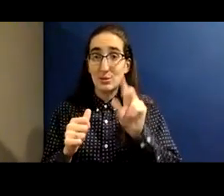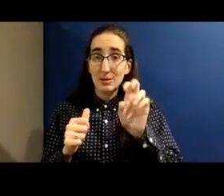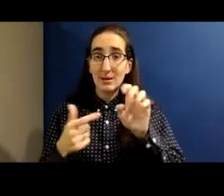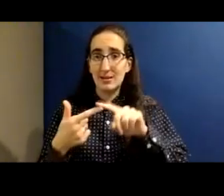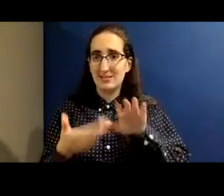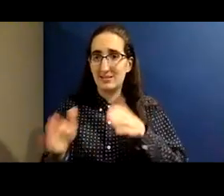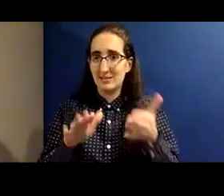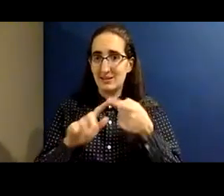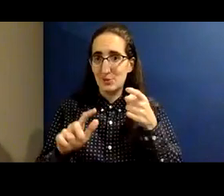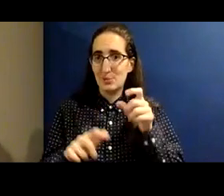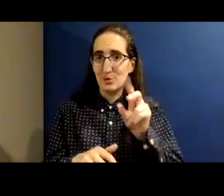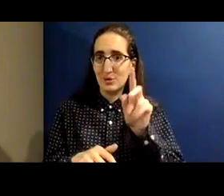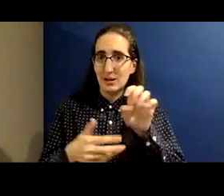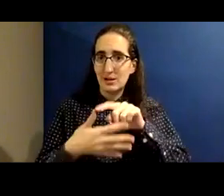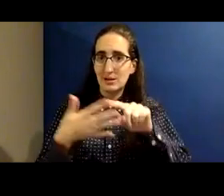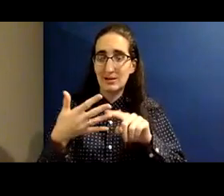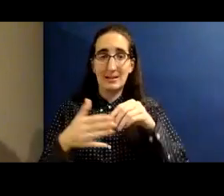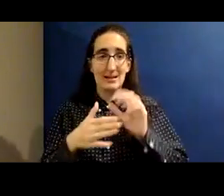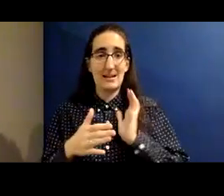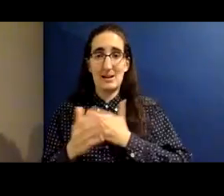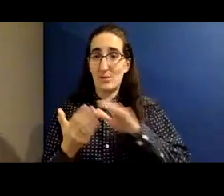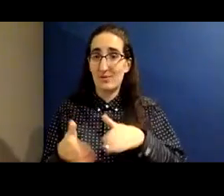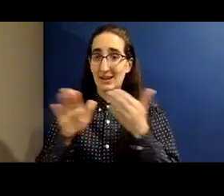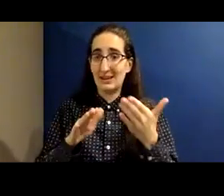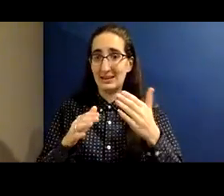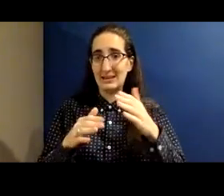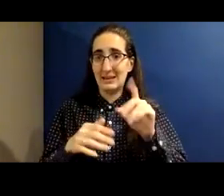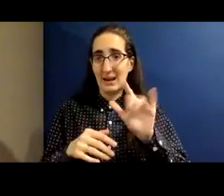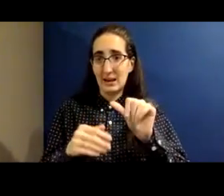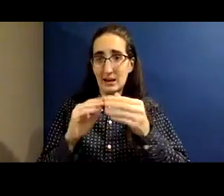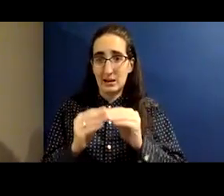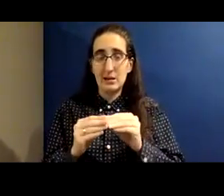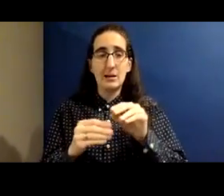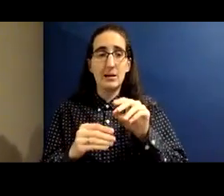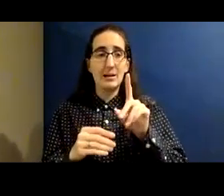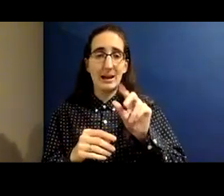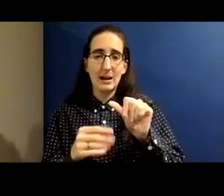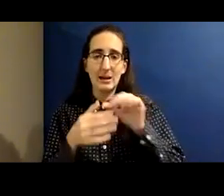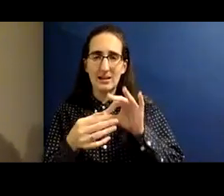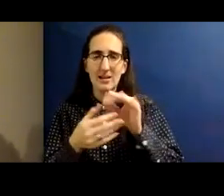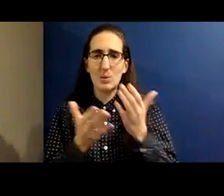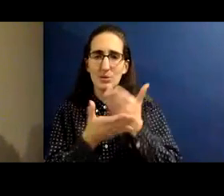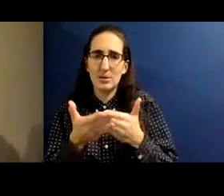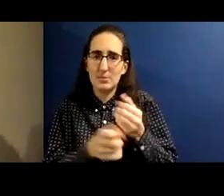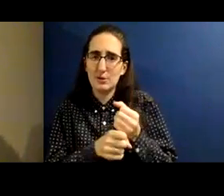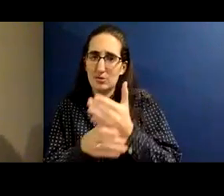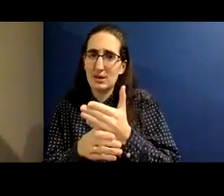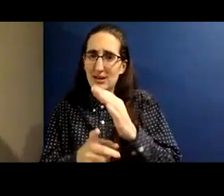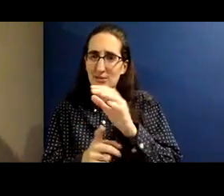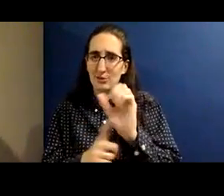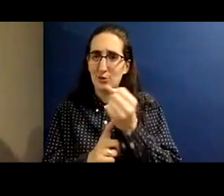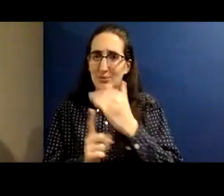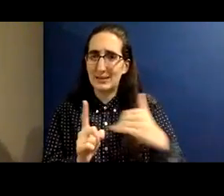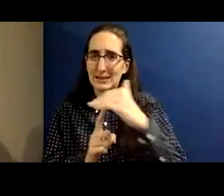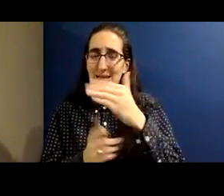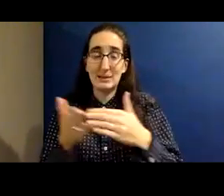suicide? And in our fatality data, we have data around what are some of the contributing circumstances? What are some of